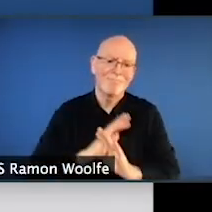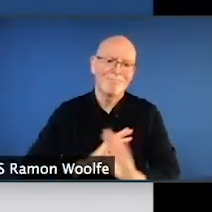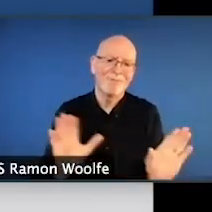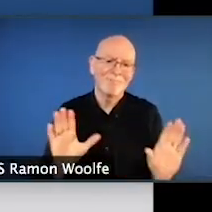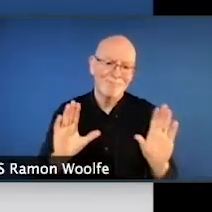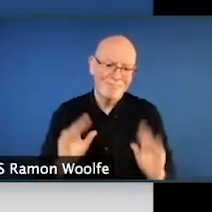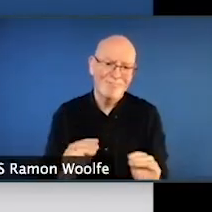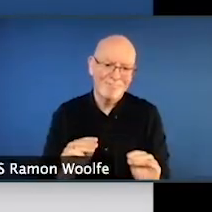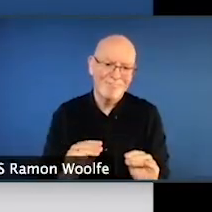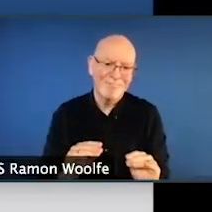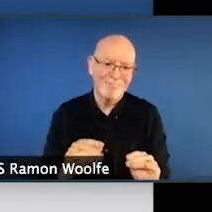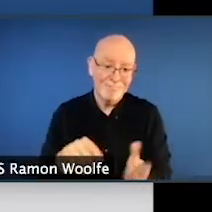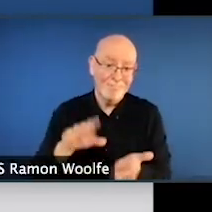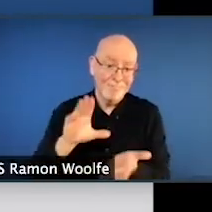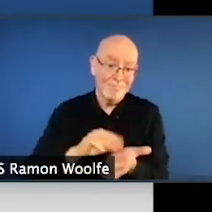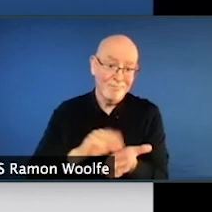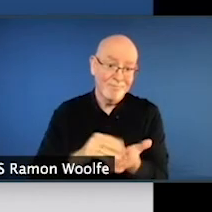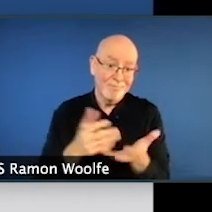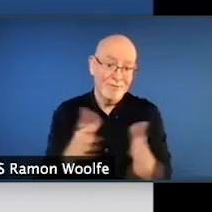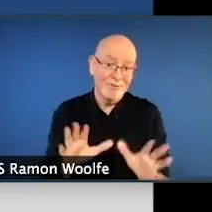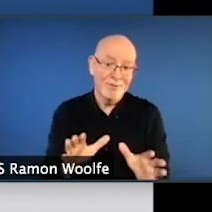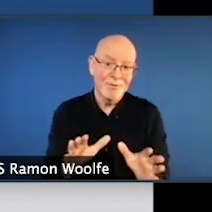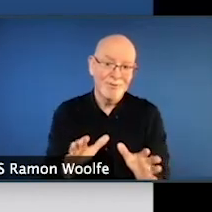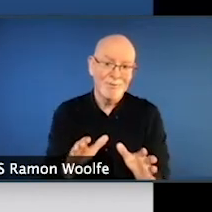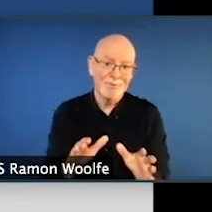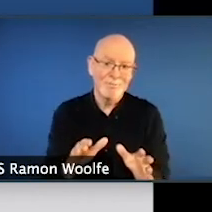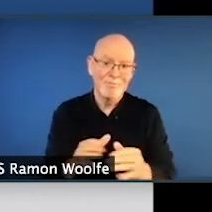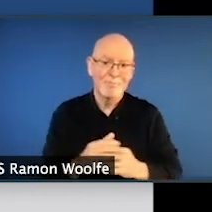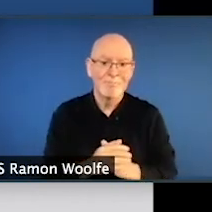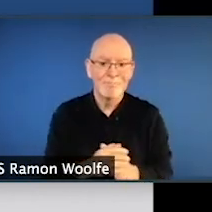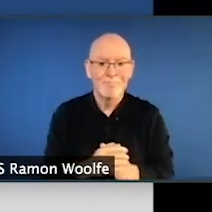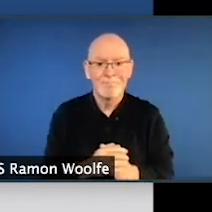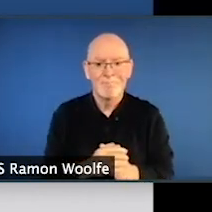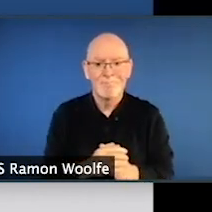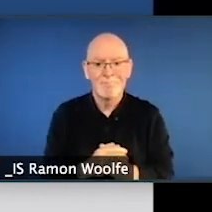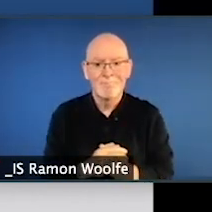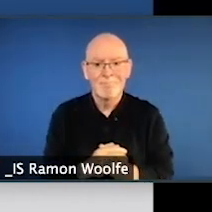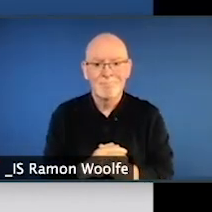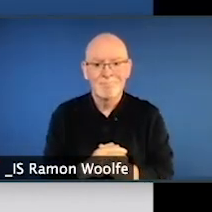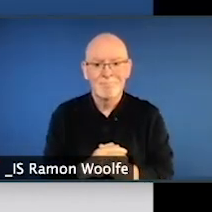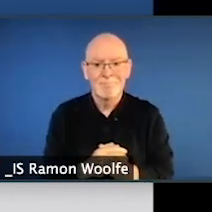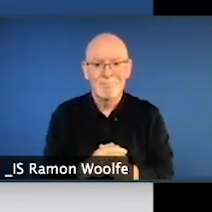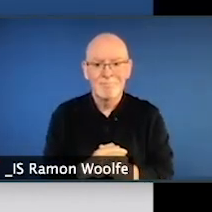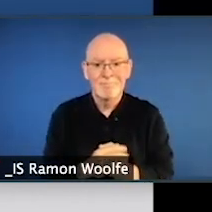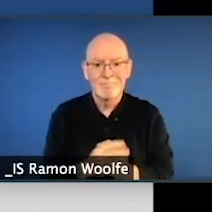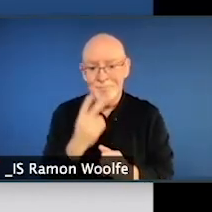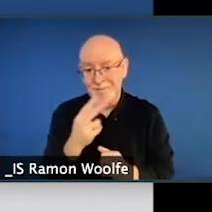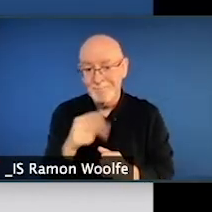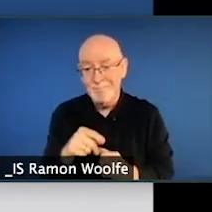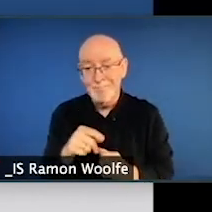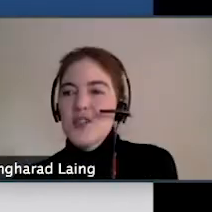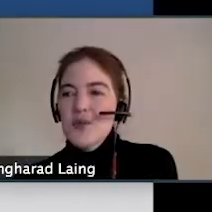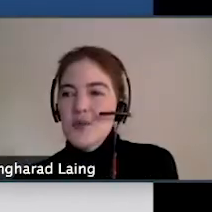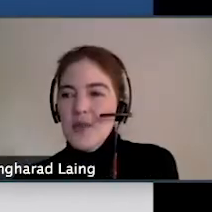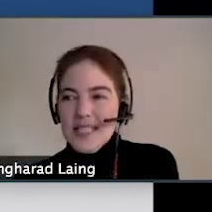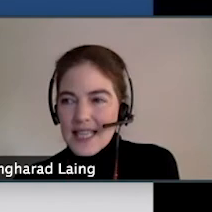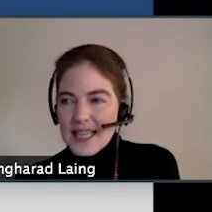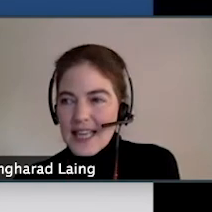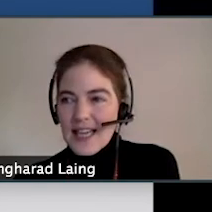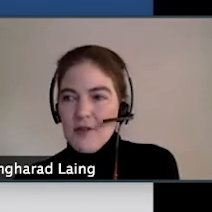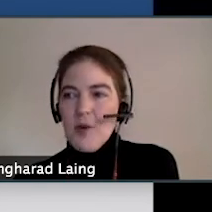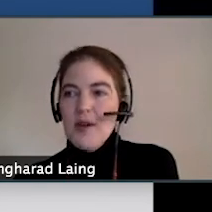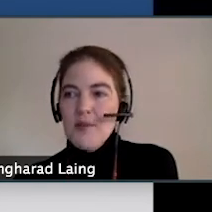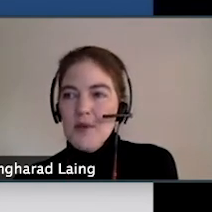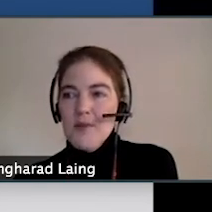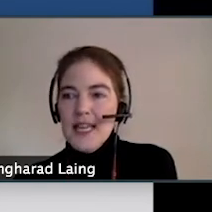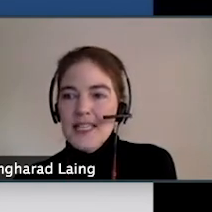audio only podcast format, that will be available on the event page in the coming days. So with that, I'd like to once again